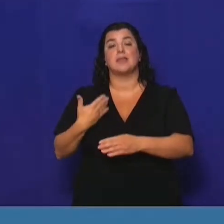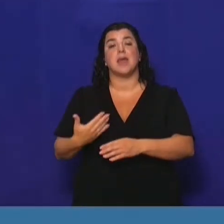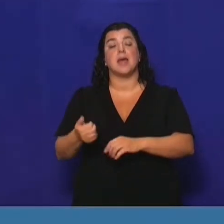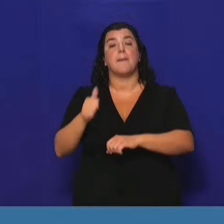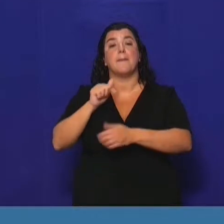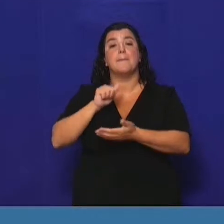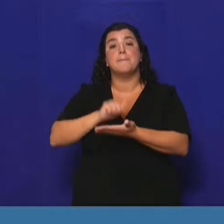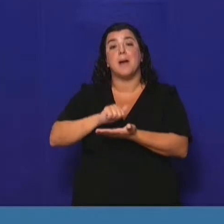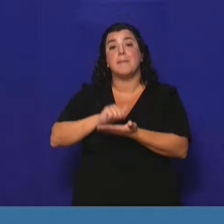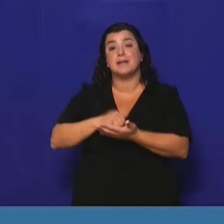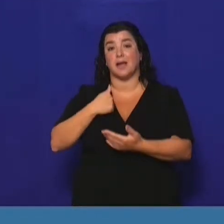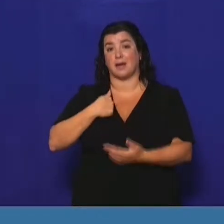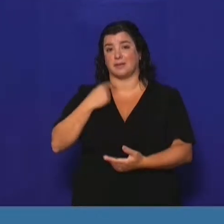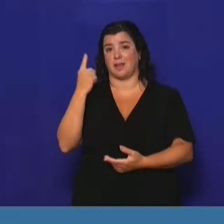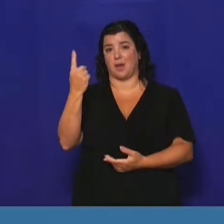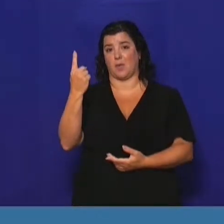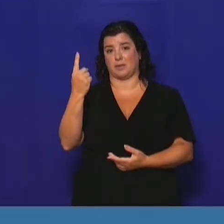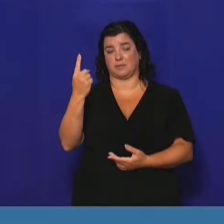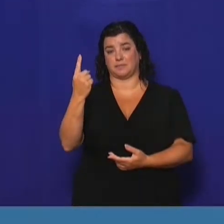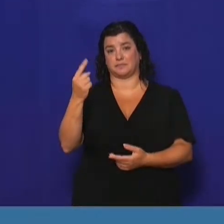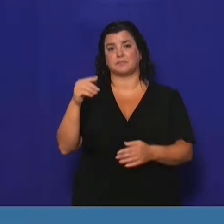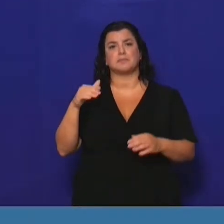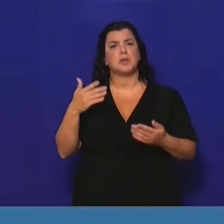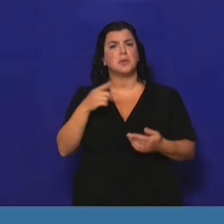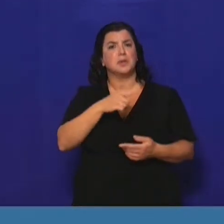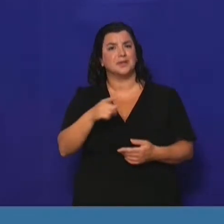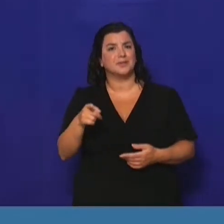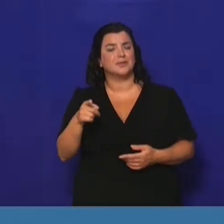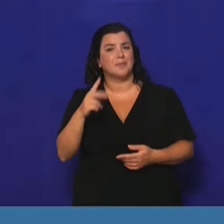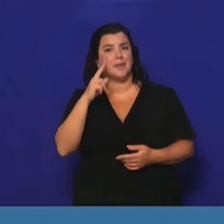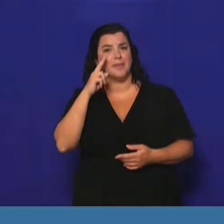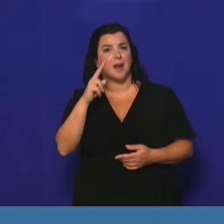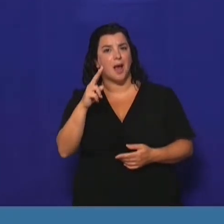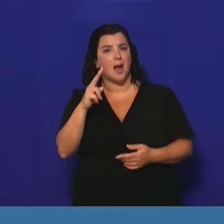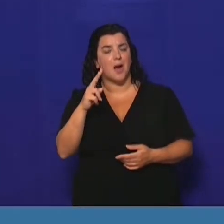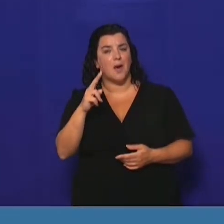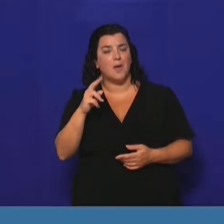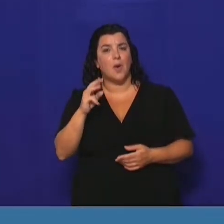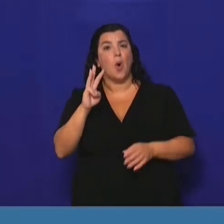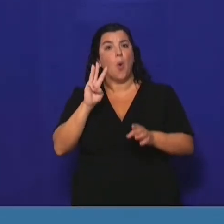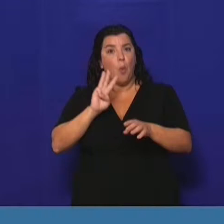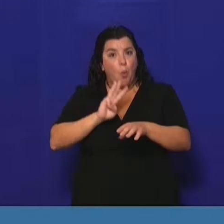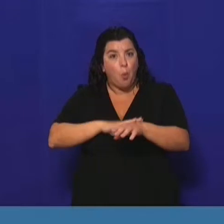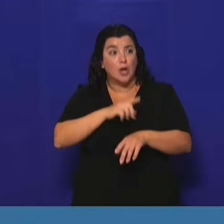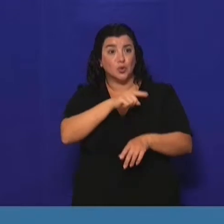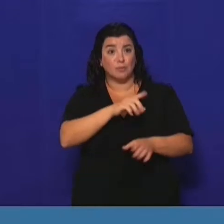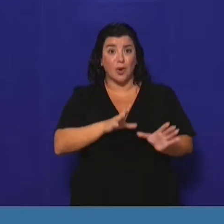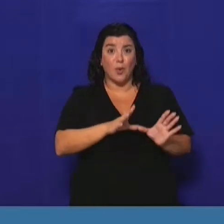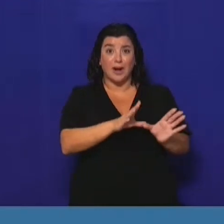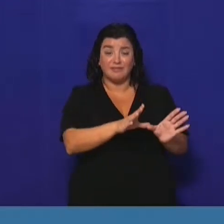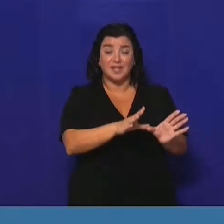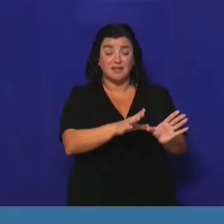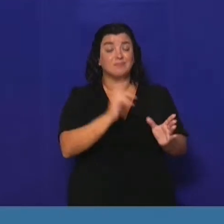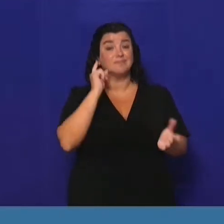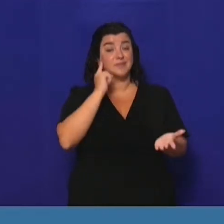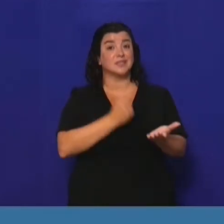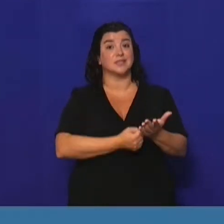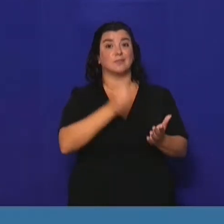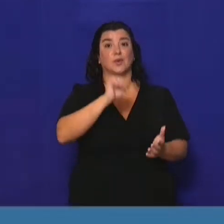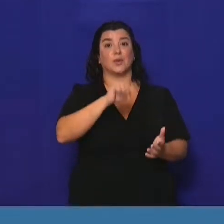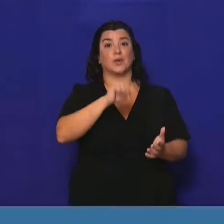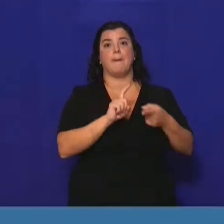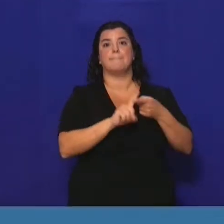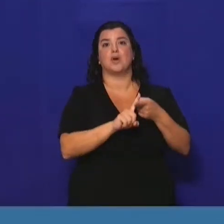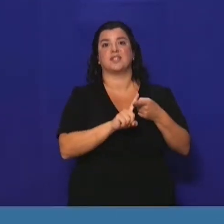tagħna. U allura hemmhekk bħalma qegħdin taraw badna anke waqt li kienu qegħdin kwarantina dawk in-nies li ġew minn pajjiżi fejn